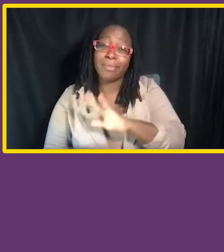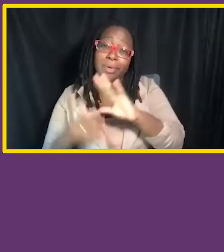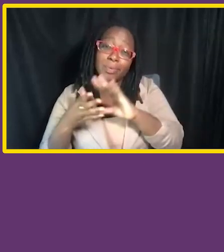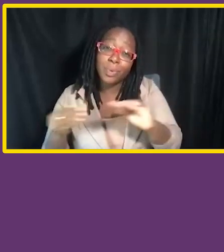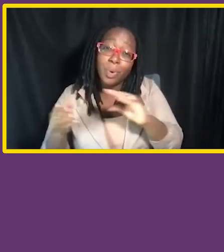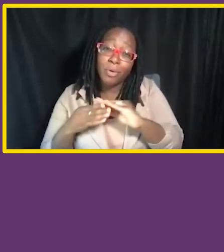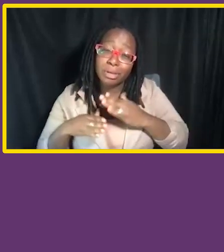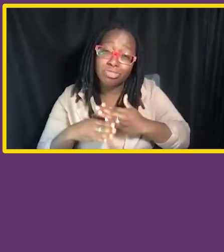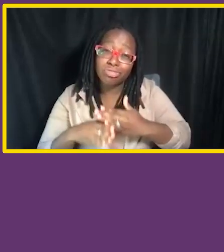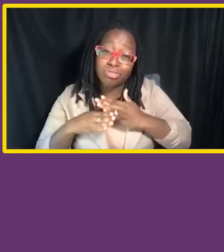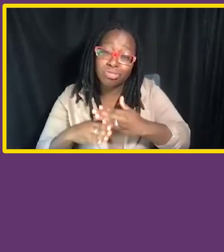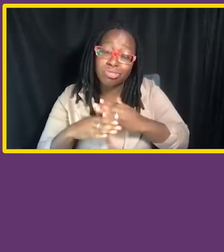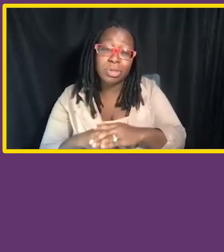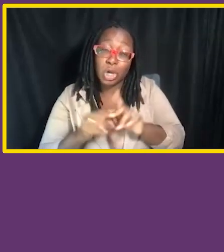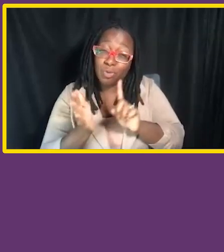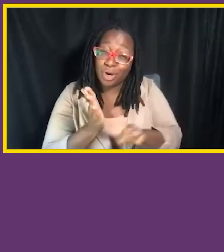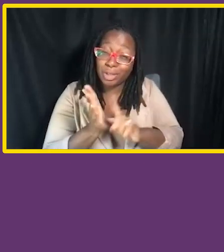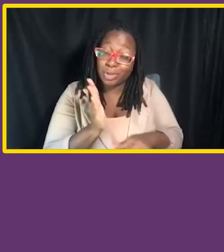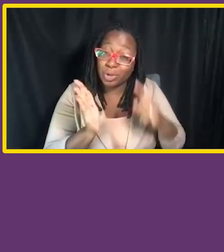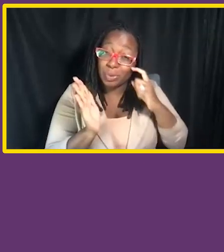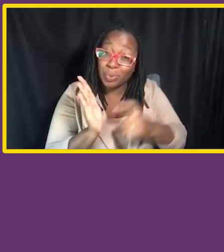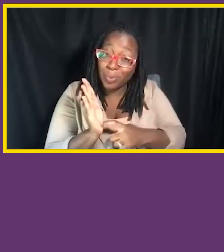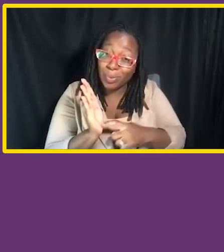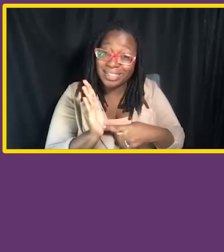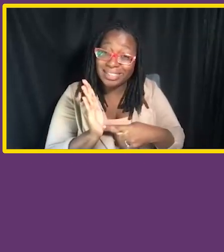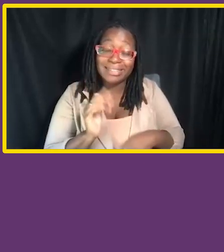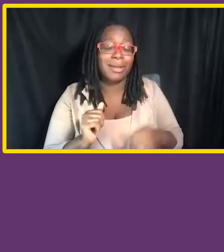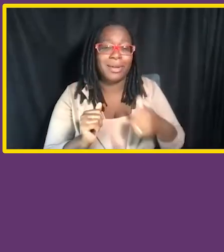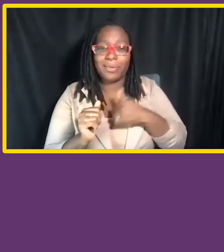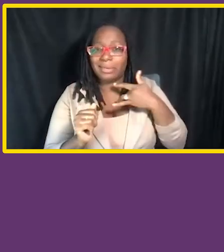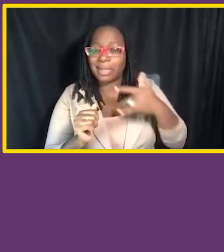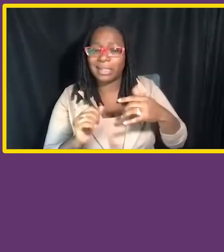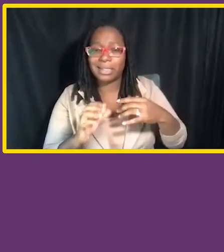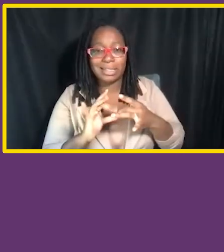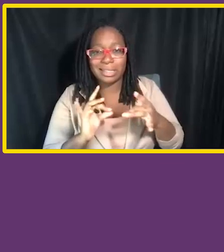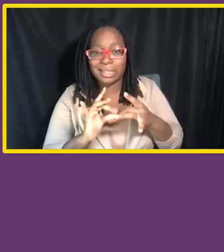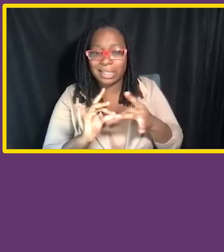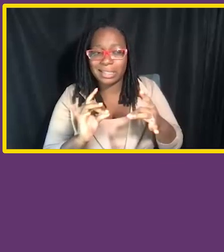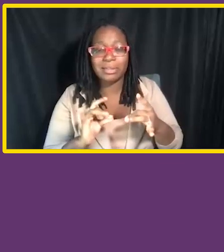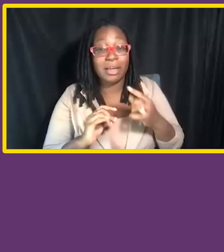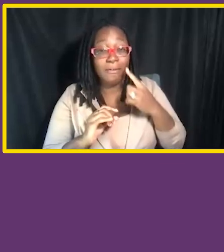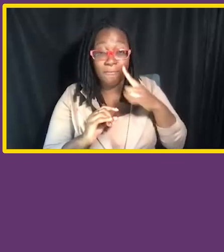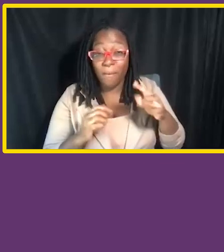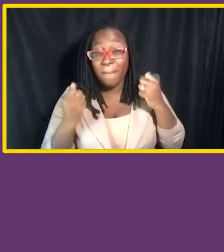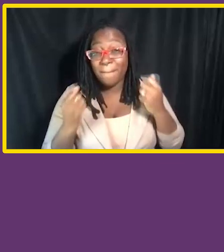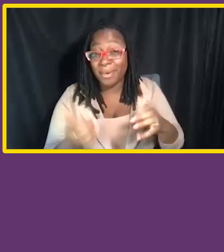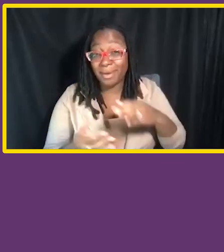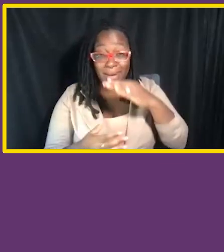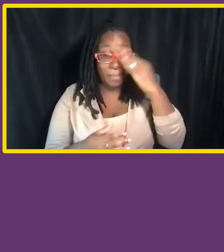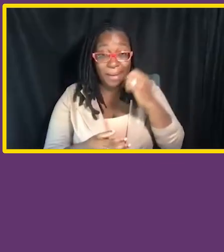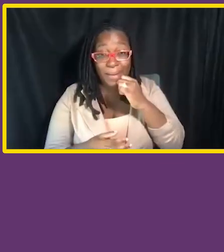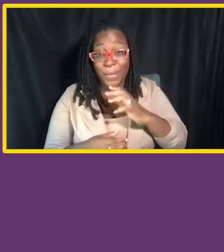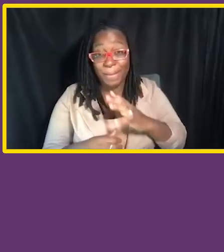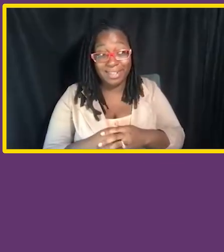we see in research and what we talk about often, is that the daily experience for many Black women, that isn't